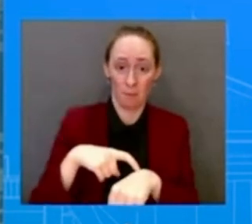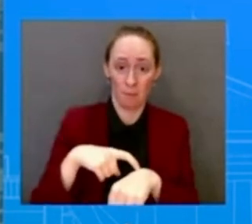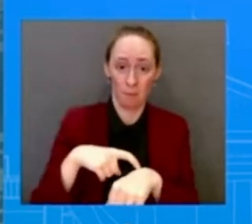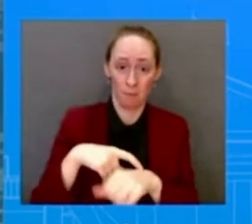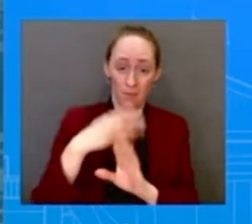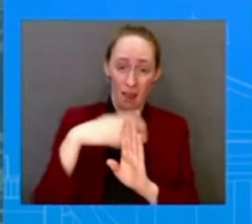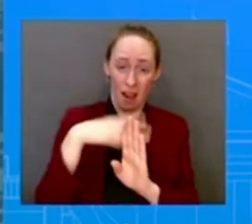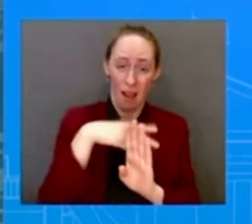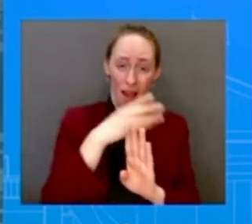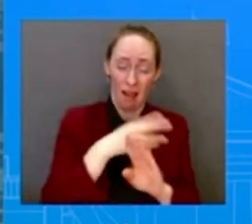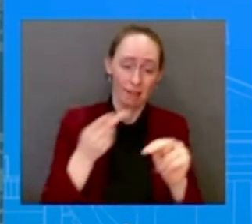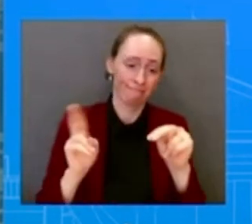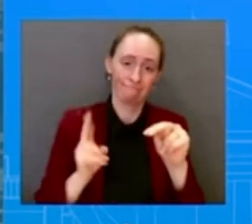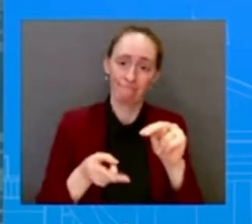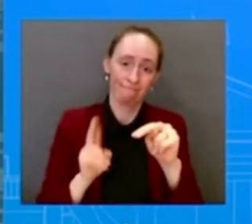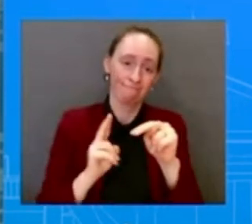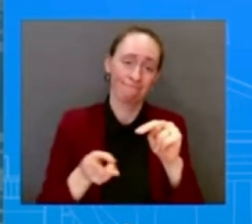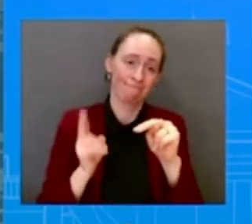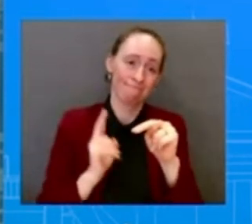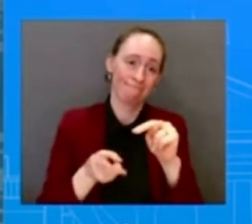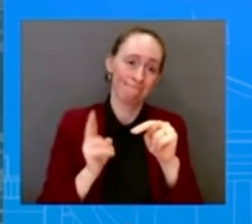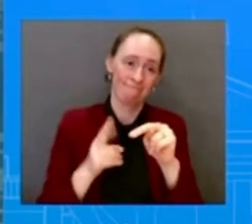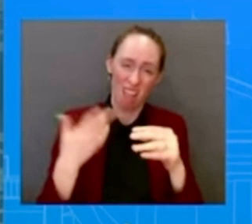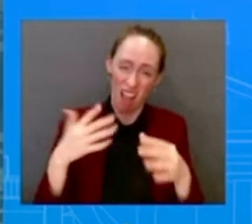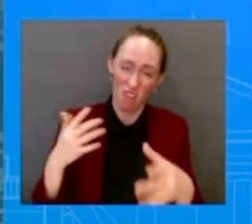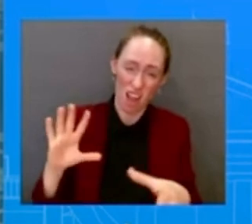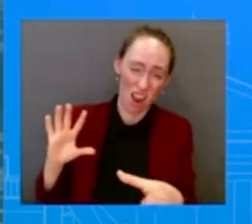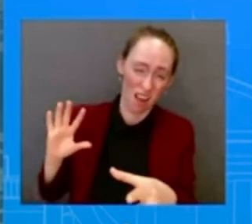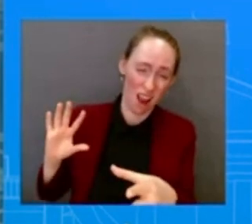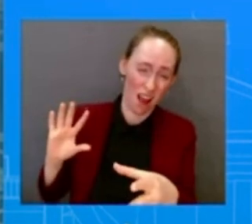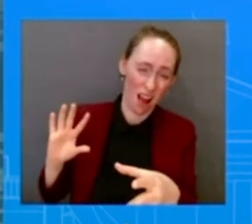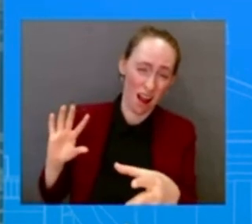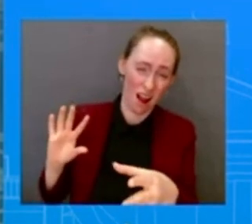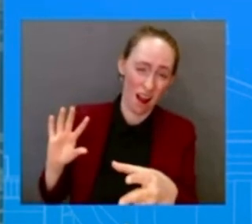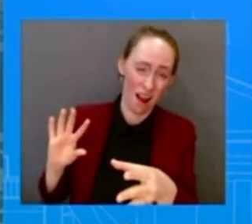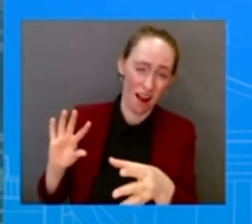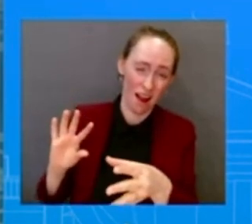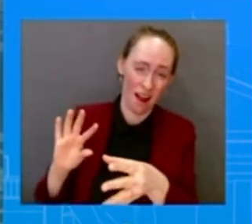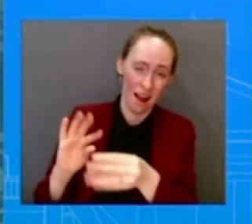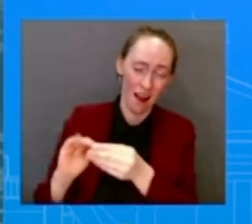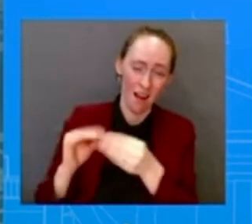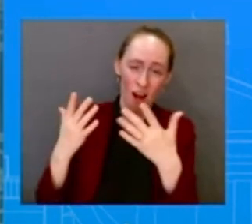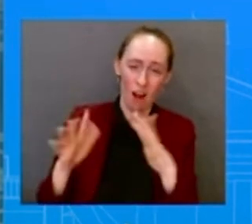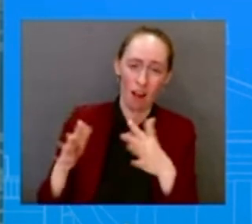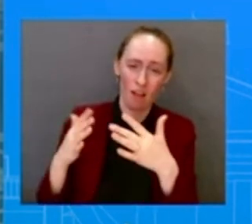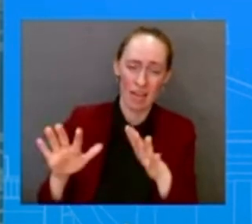It should be done in a bipartisan way, and the president, it will continue to call